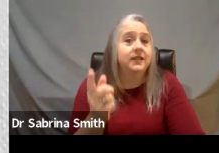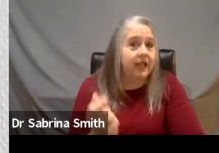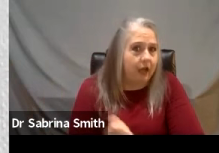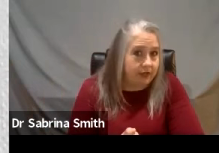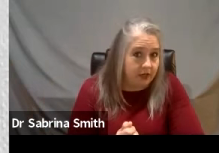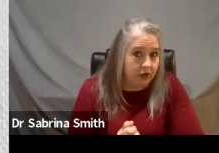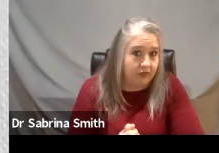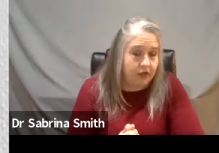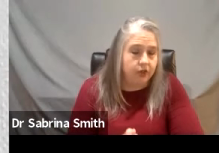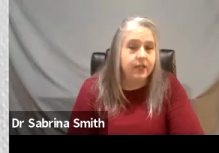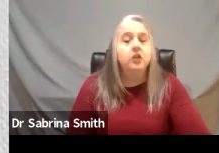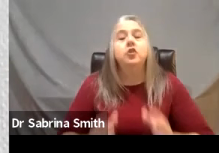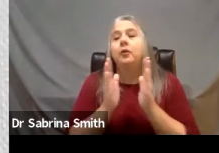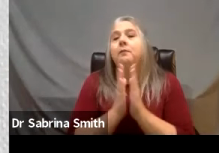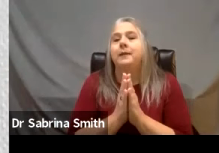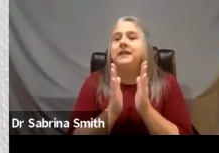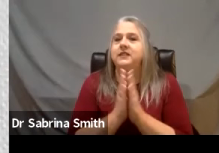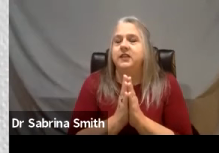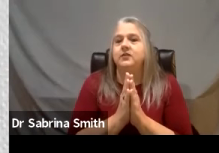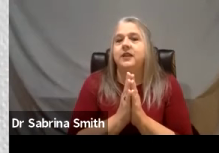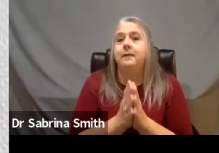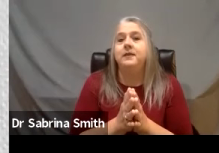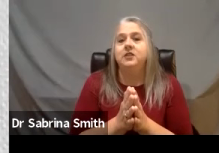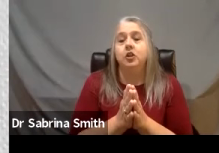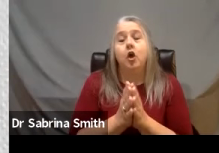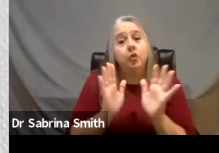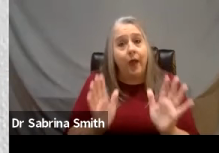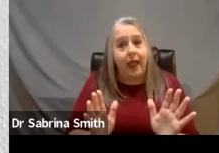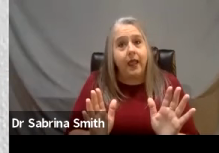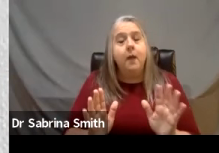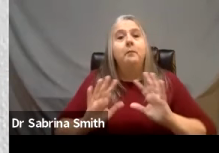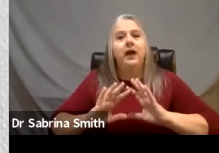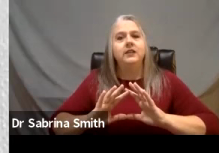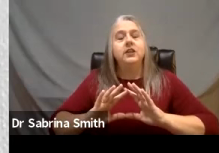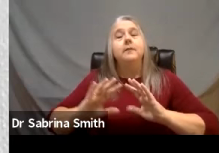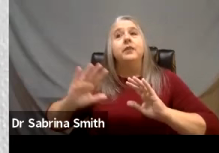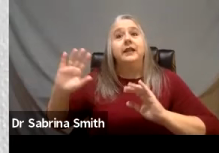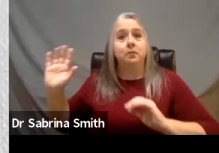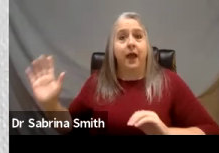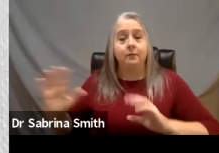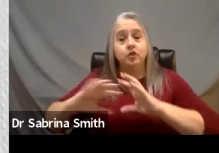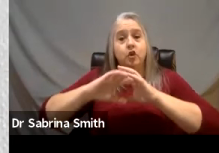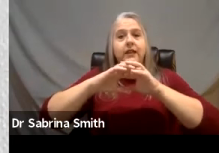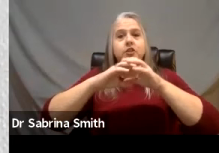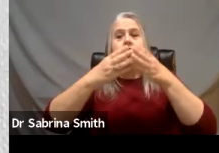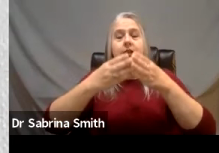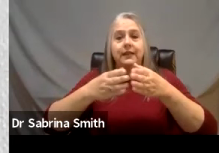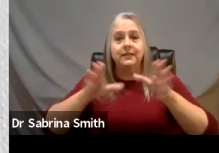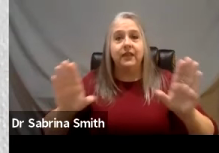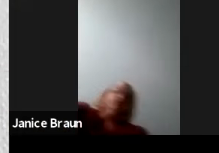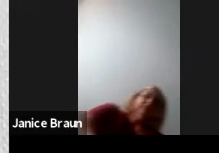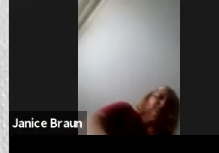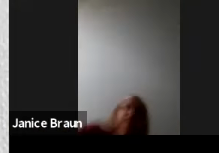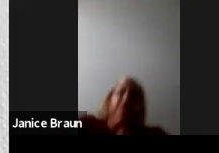was an Italian dinner that they cooked. So there might be details that I missed along the way, but I'm trying to at